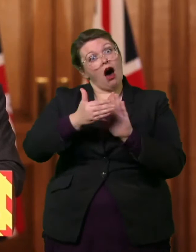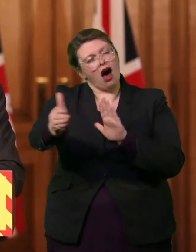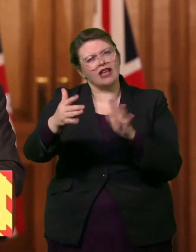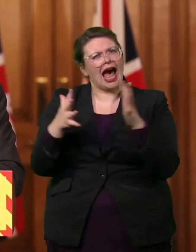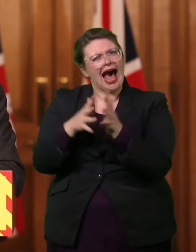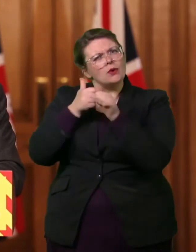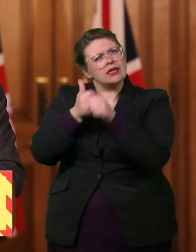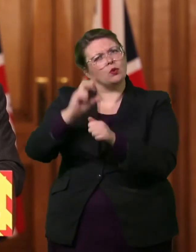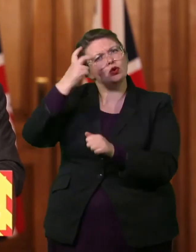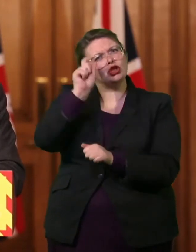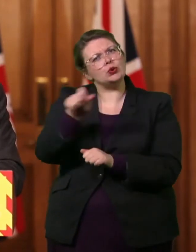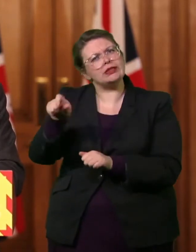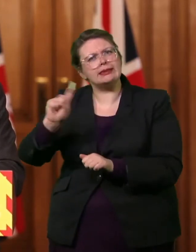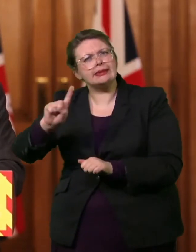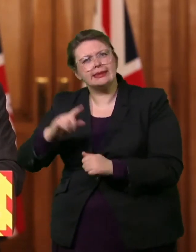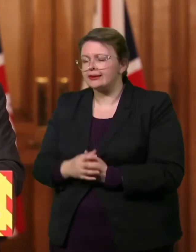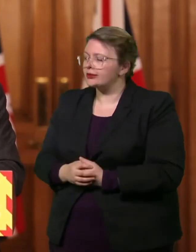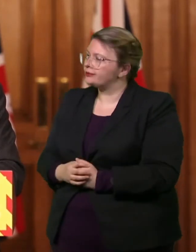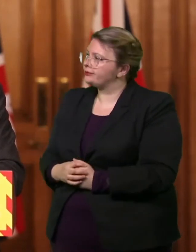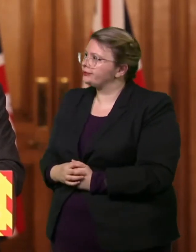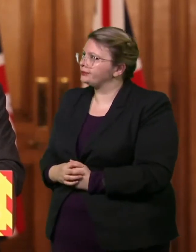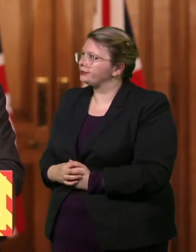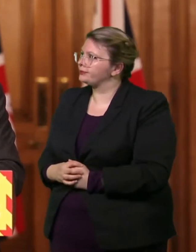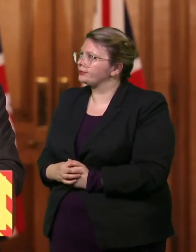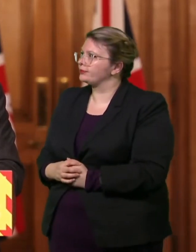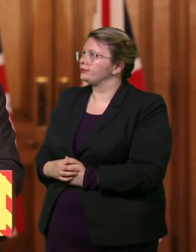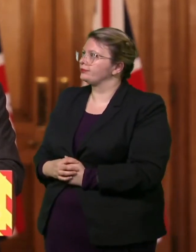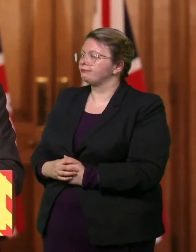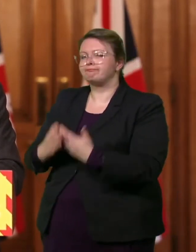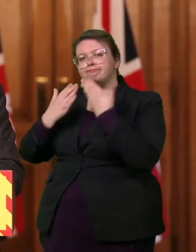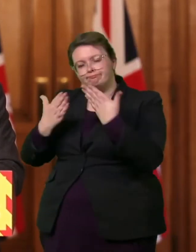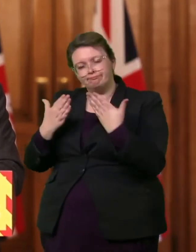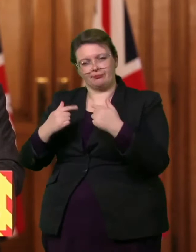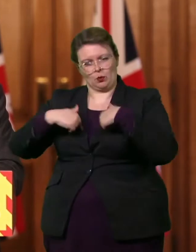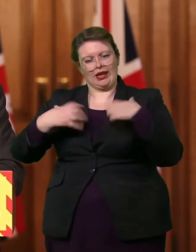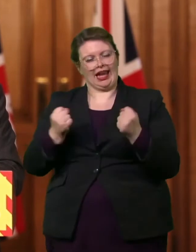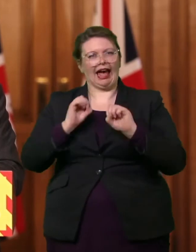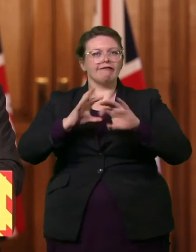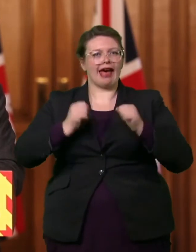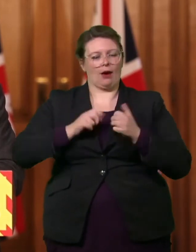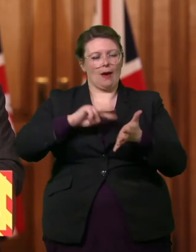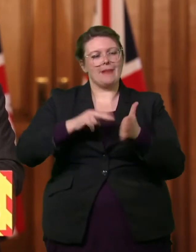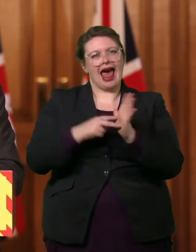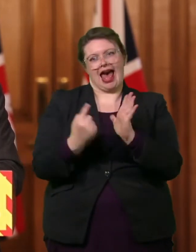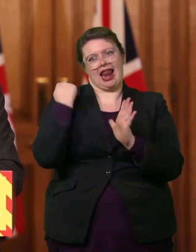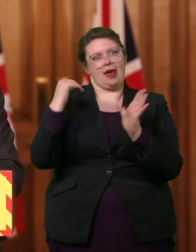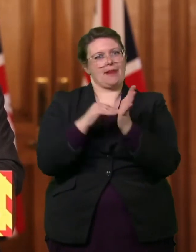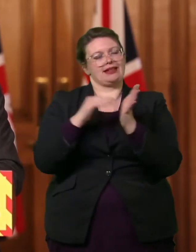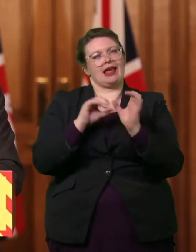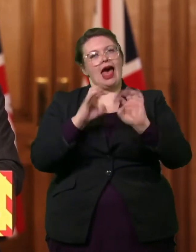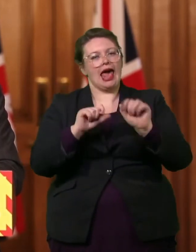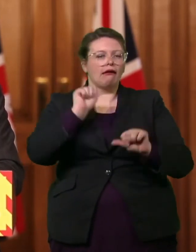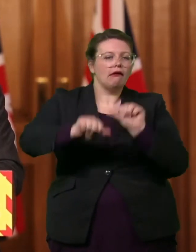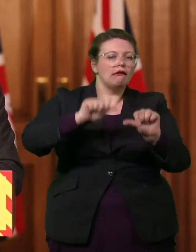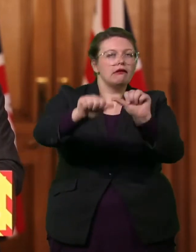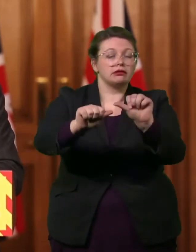question, and the roadmap sets out some of the details in terms of the return of universities to something more like a